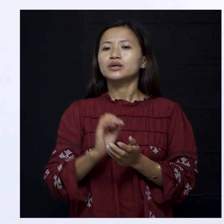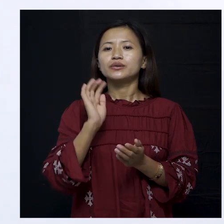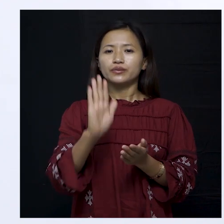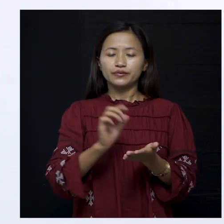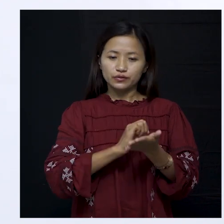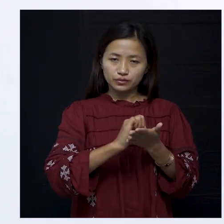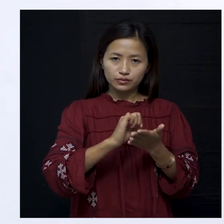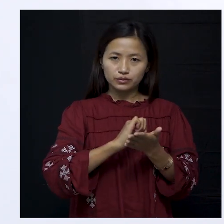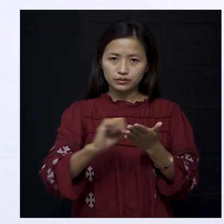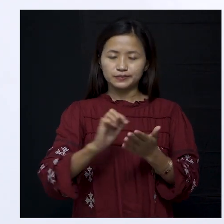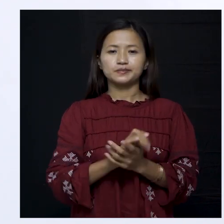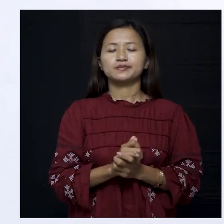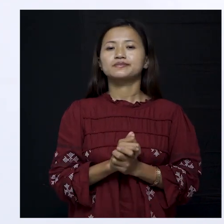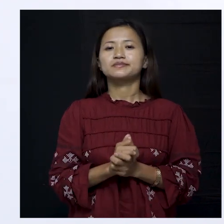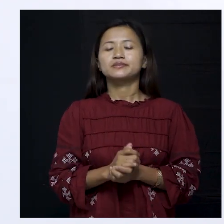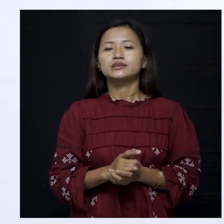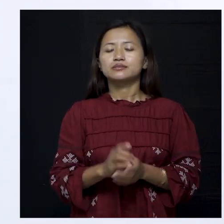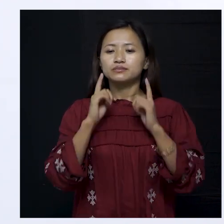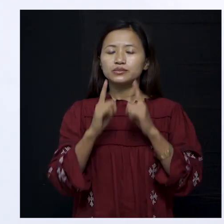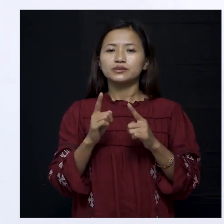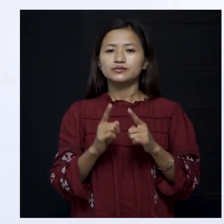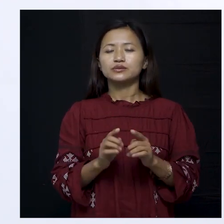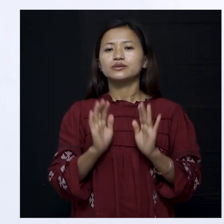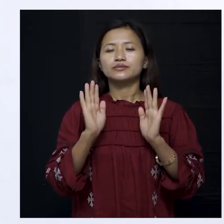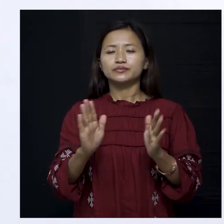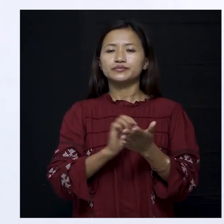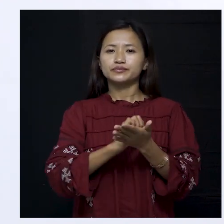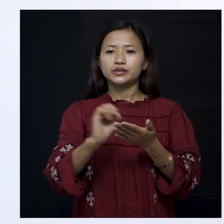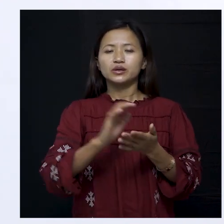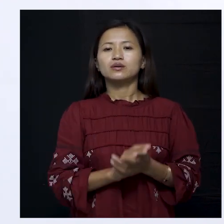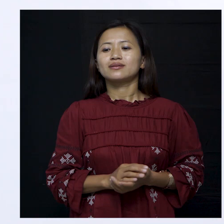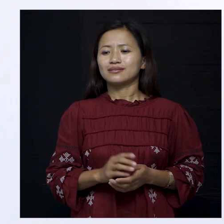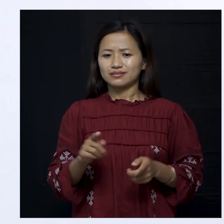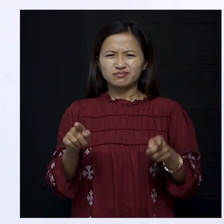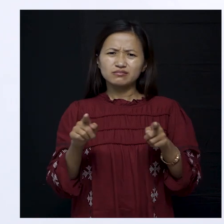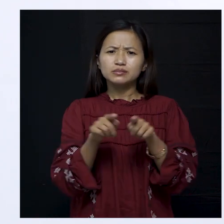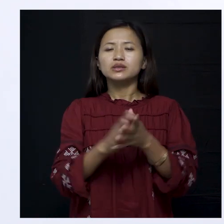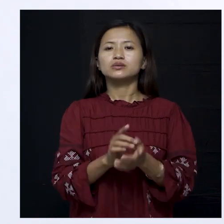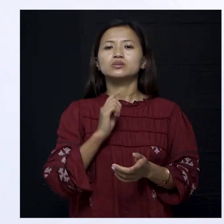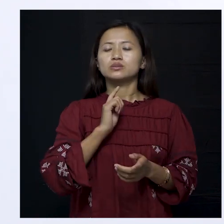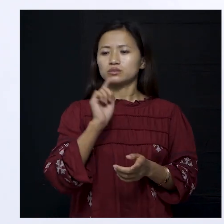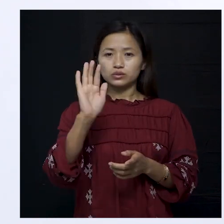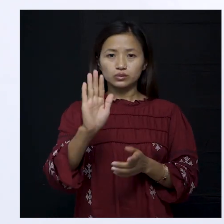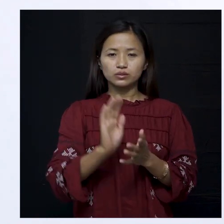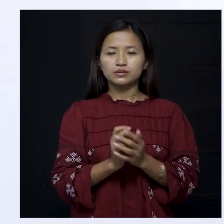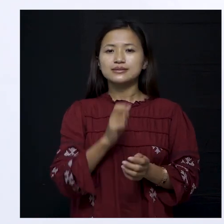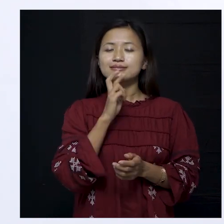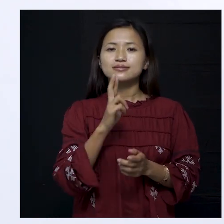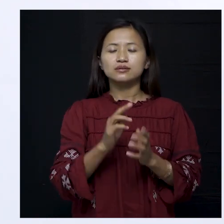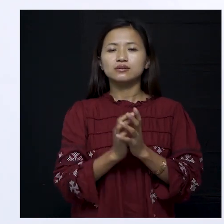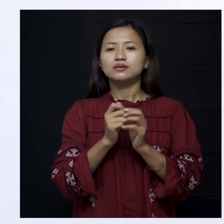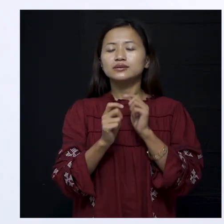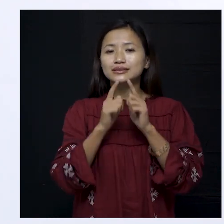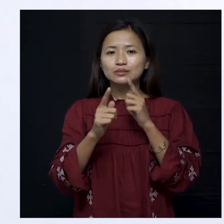down. We know you are writing down, but you have to write as if you are speaking. In a speech writing, we